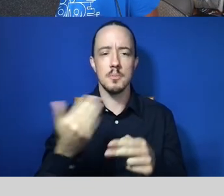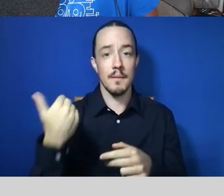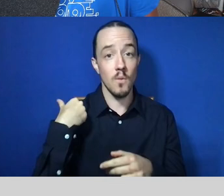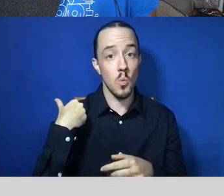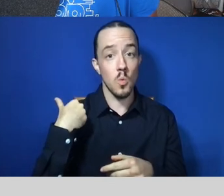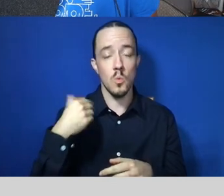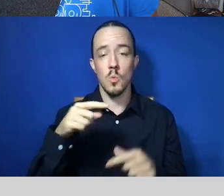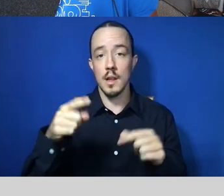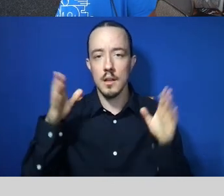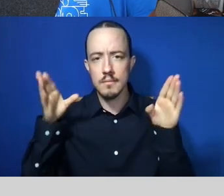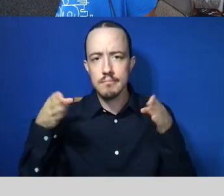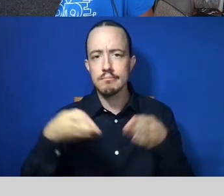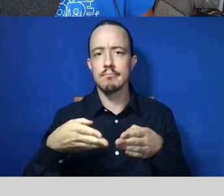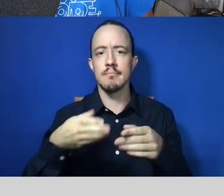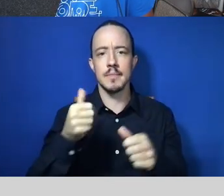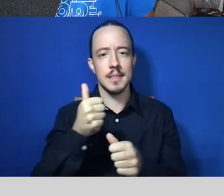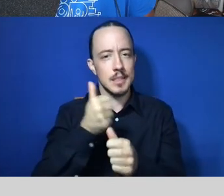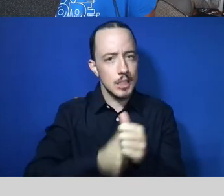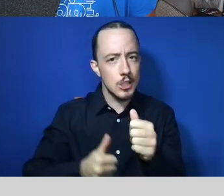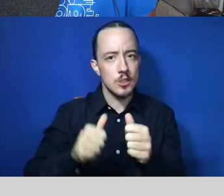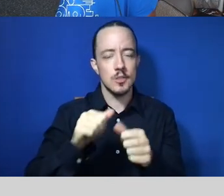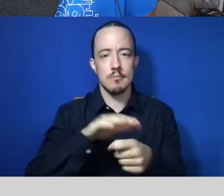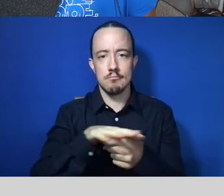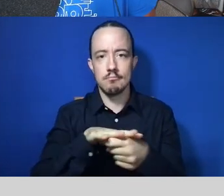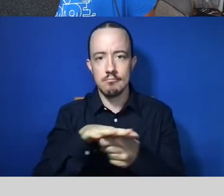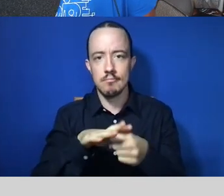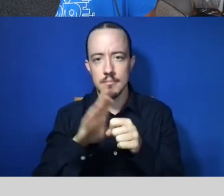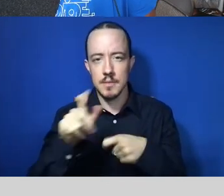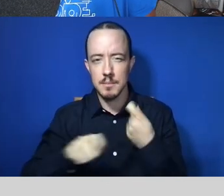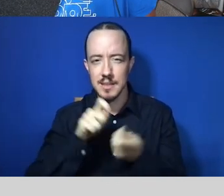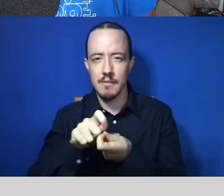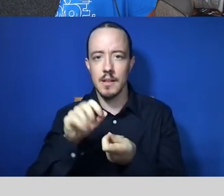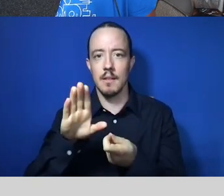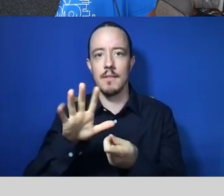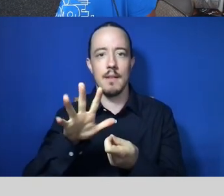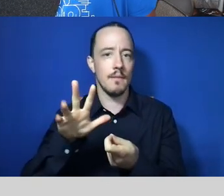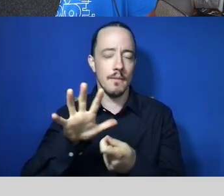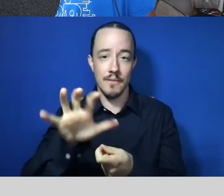before, we can even go on beat